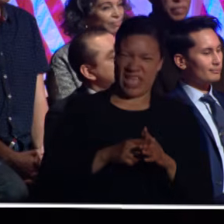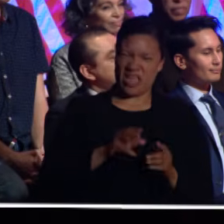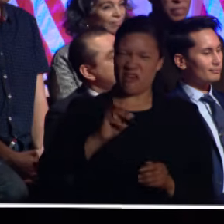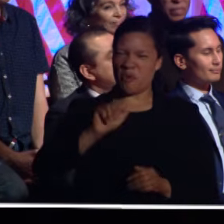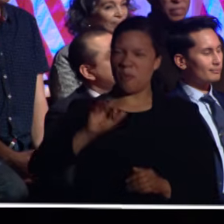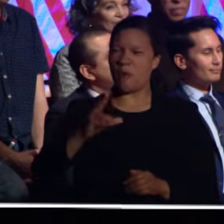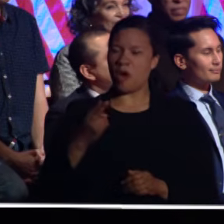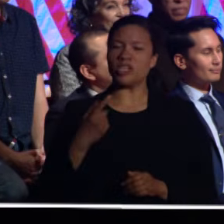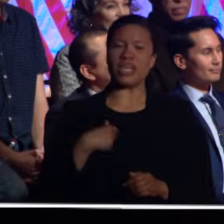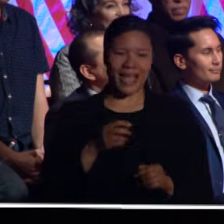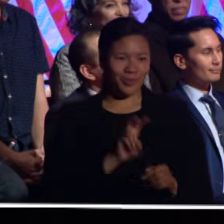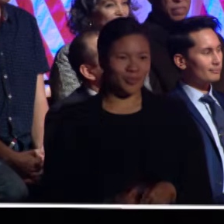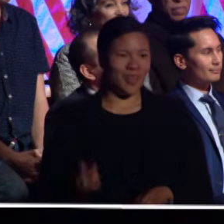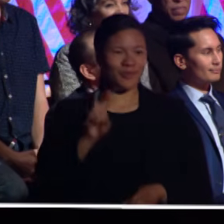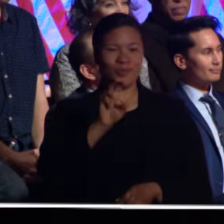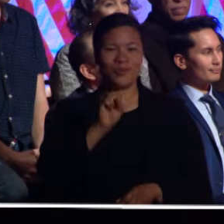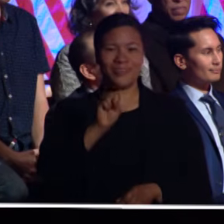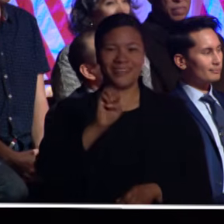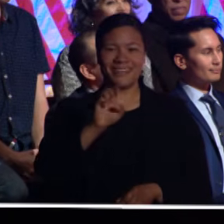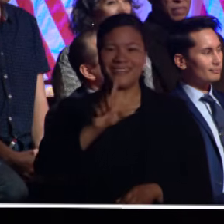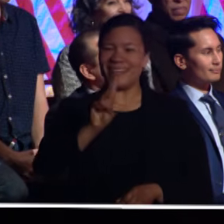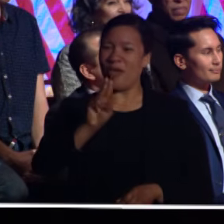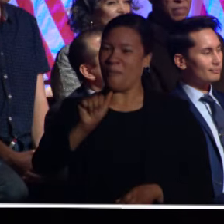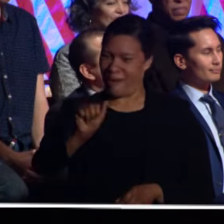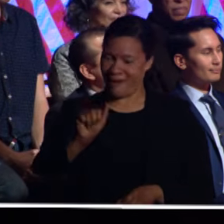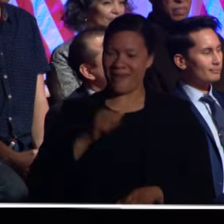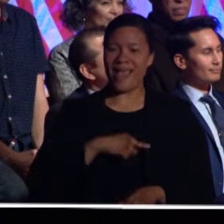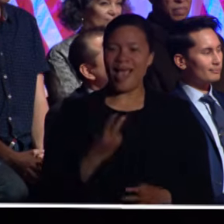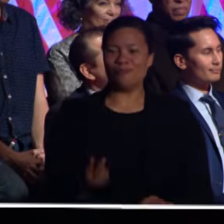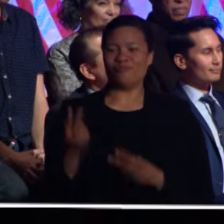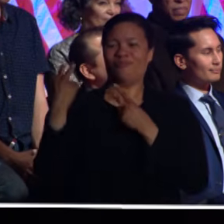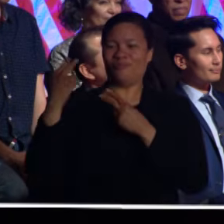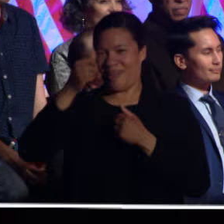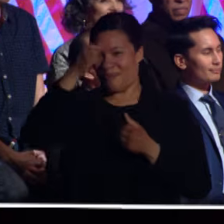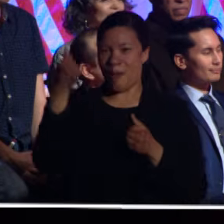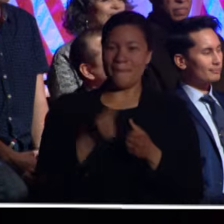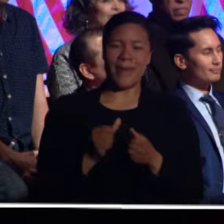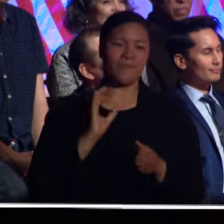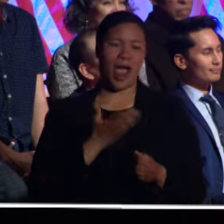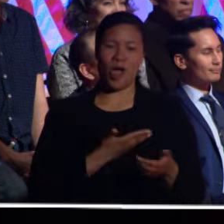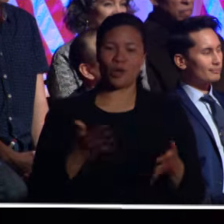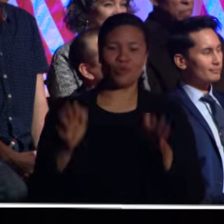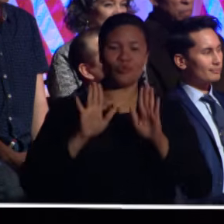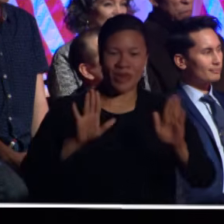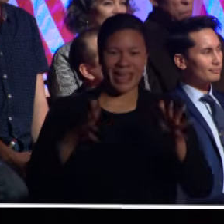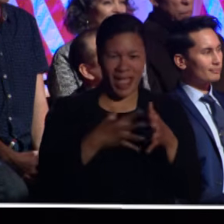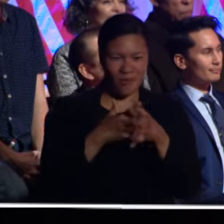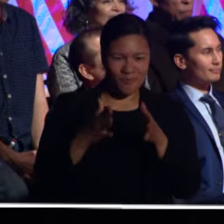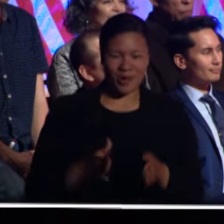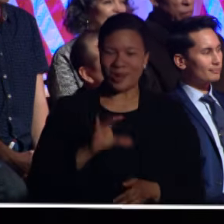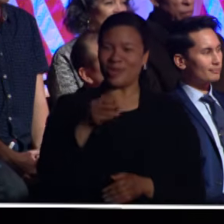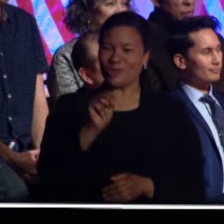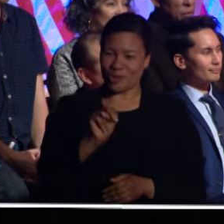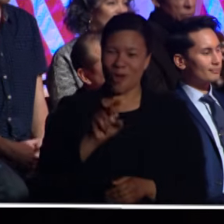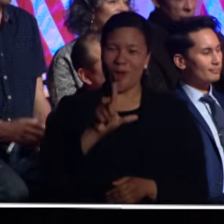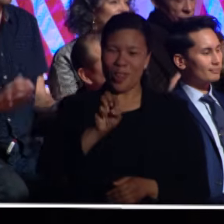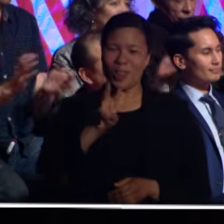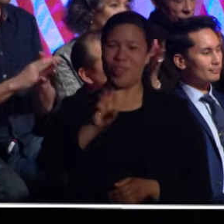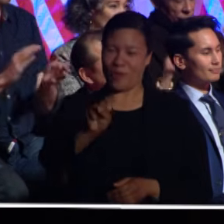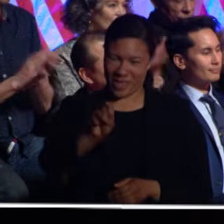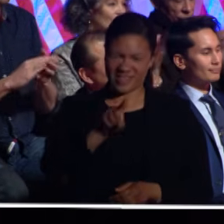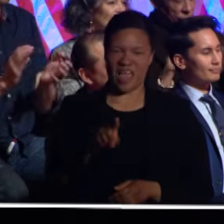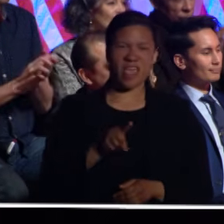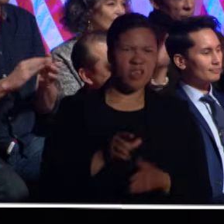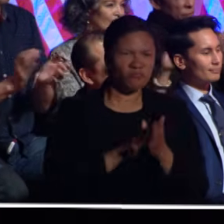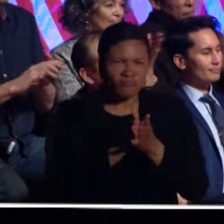the fighting spirit of the great American John Lewis, the spirit that has compelled generations of